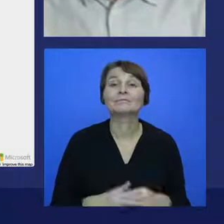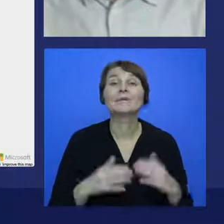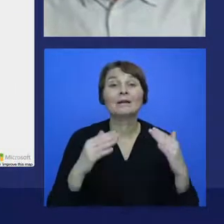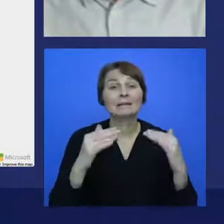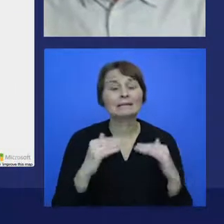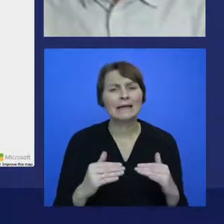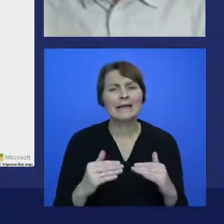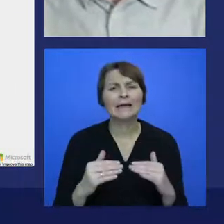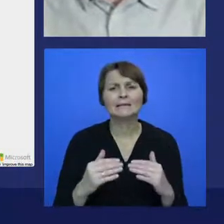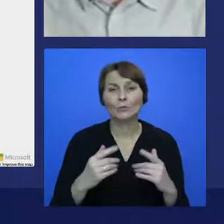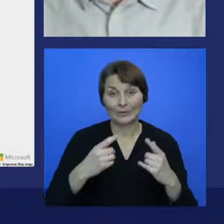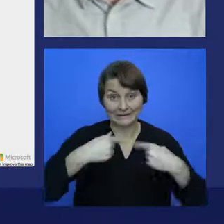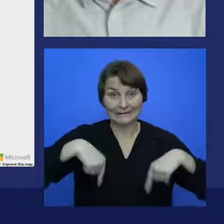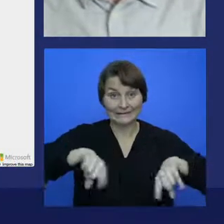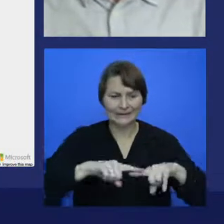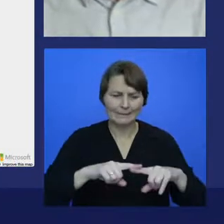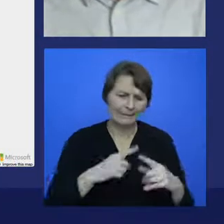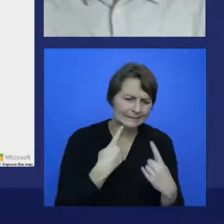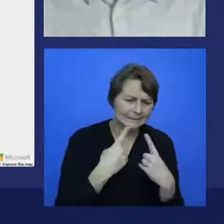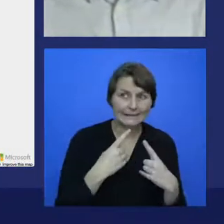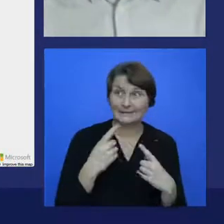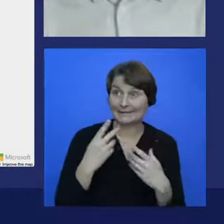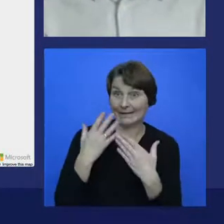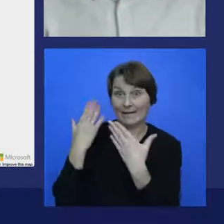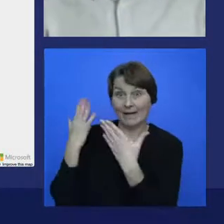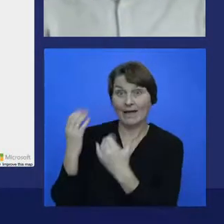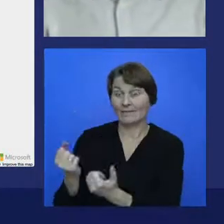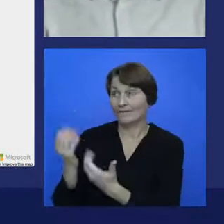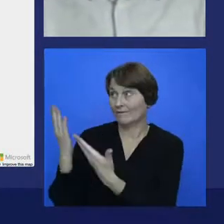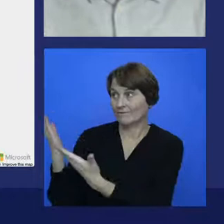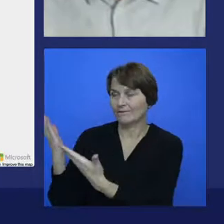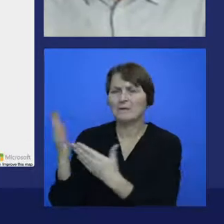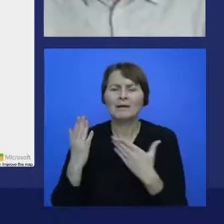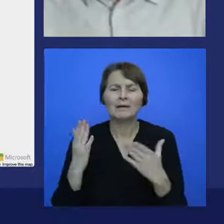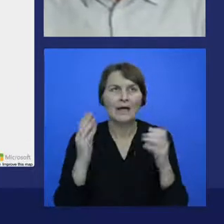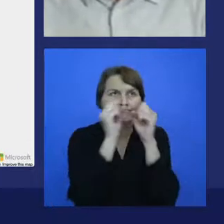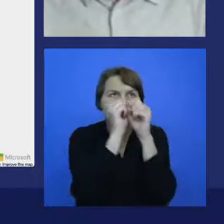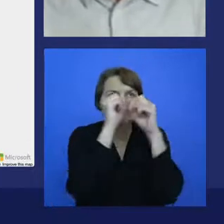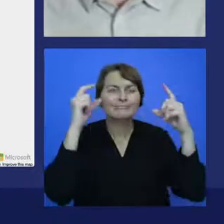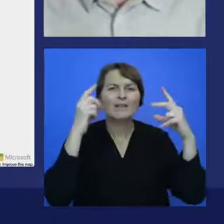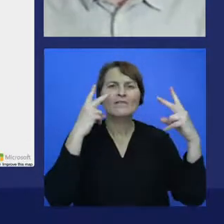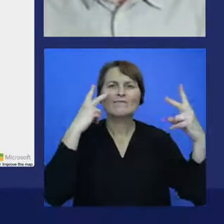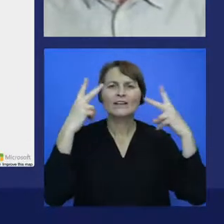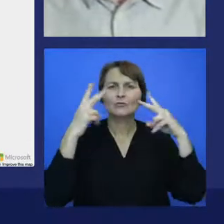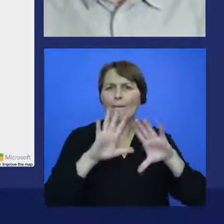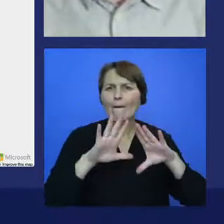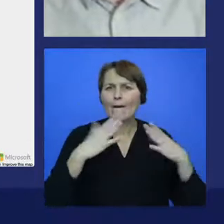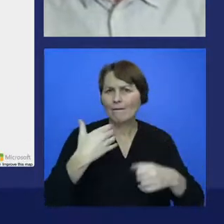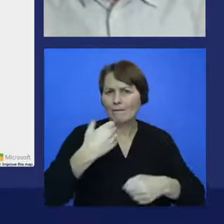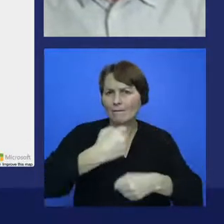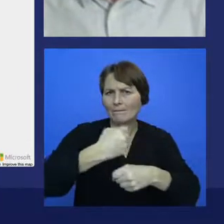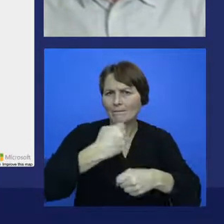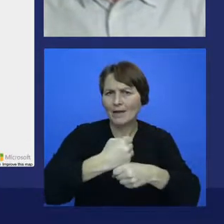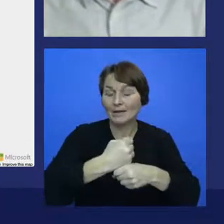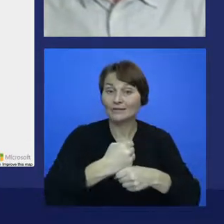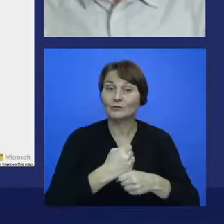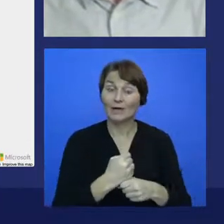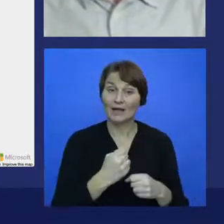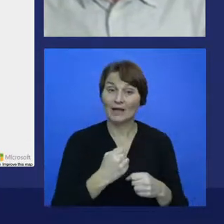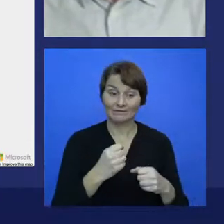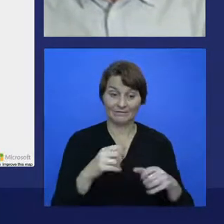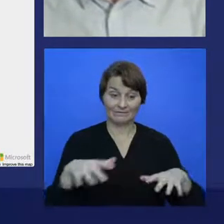visualizations. So this is a very sort of familiar way of visualizing a physical space. You